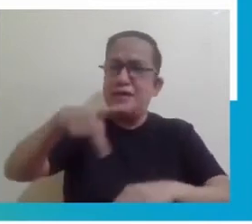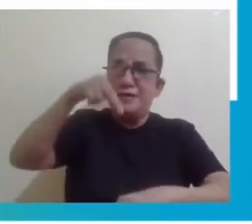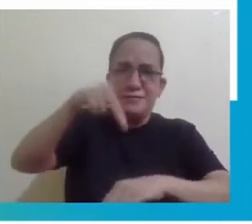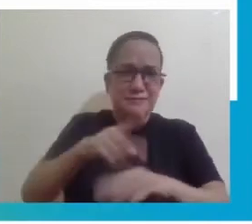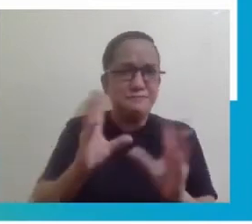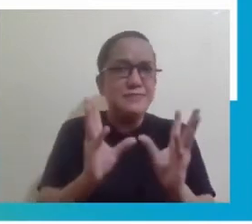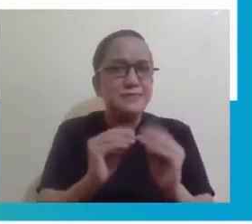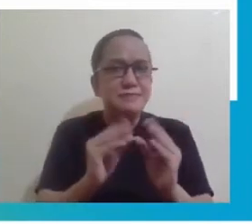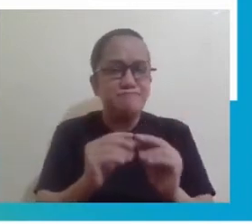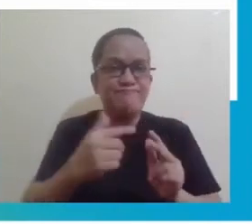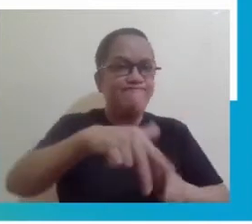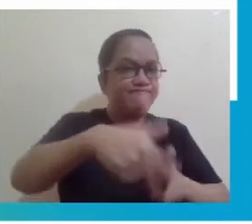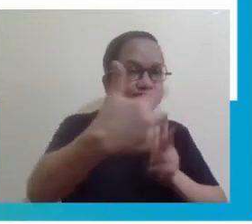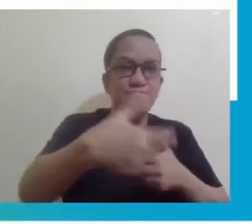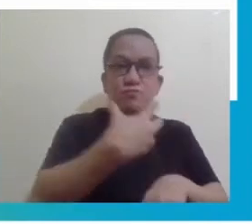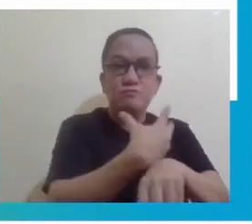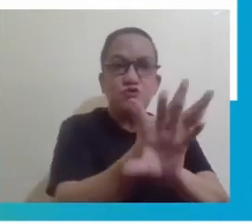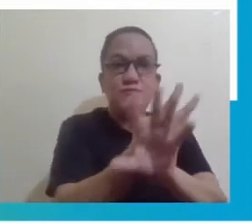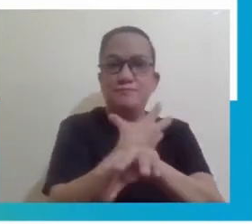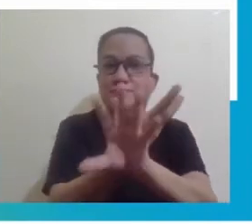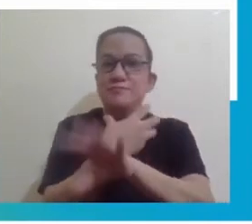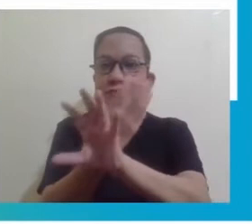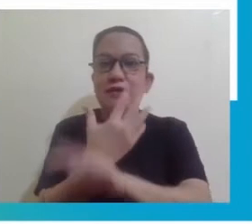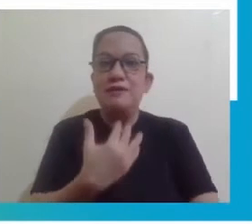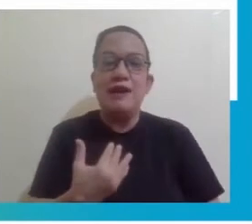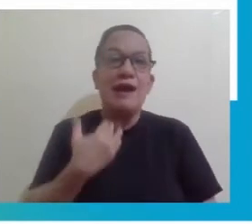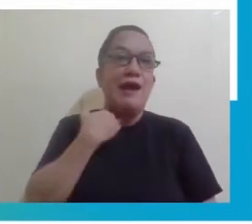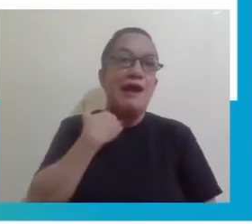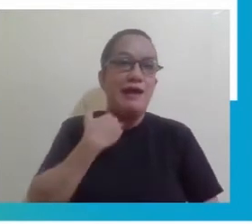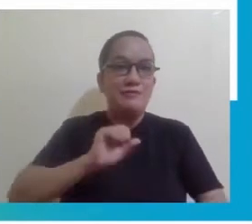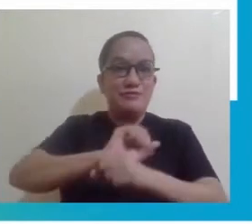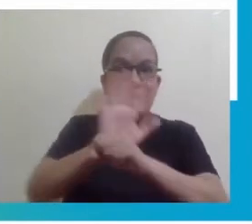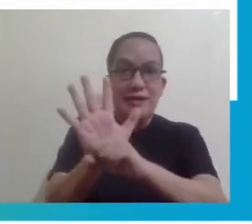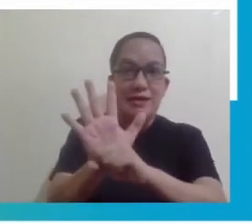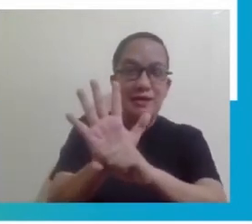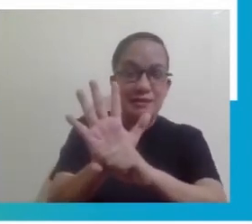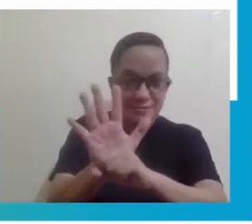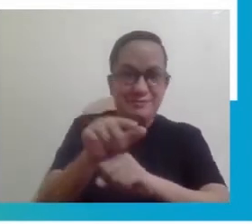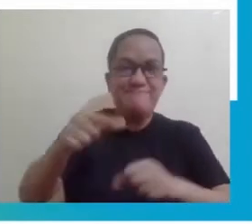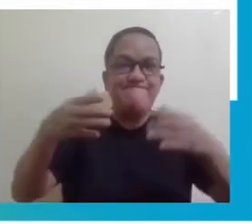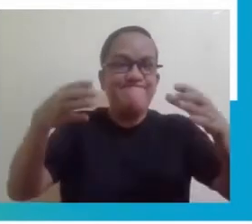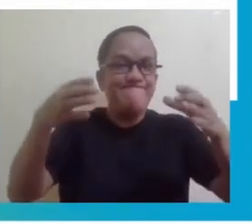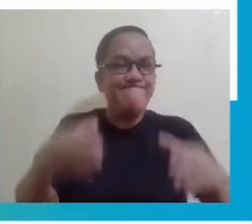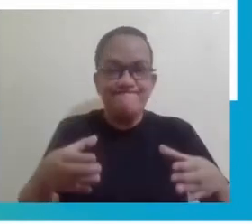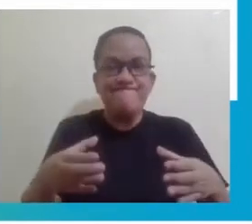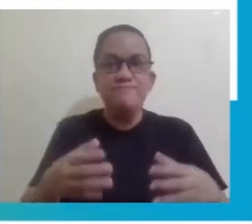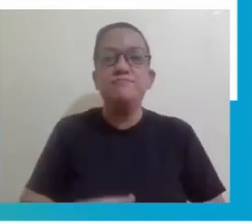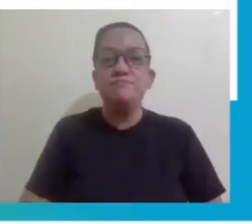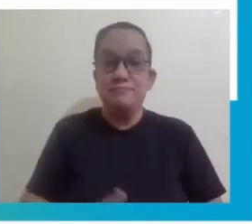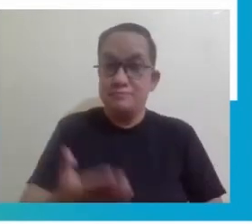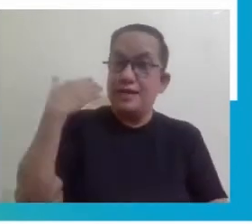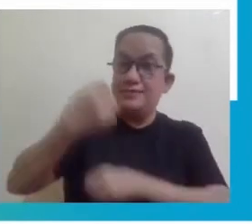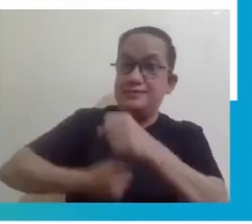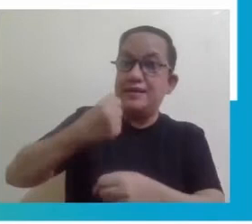to the constraints of the COVID-19 pandemic. Last year, as you may remember, we couldn't have this